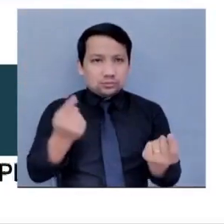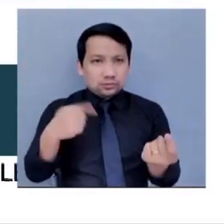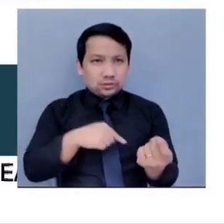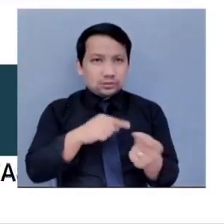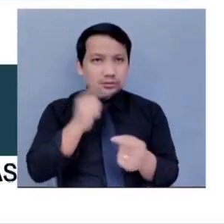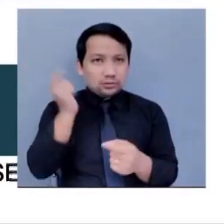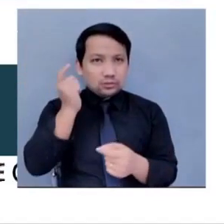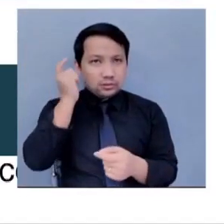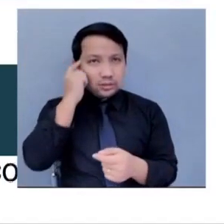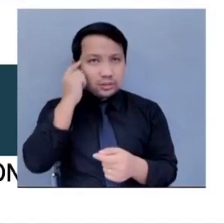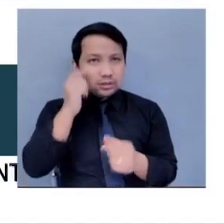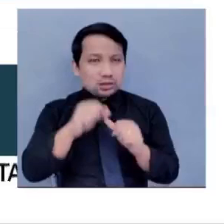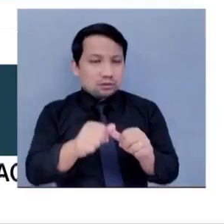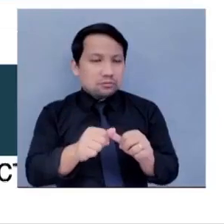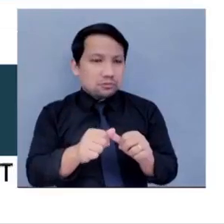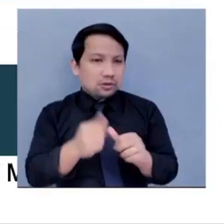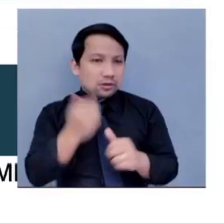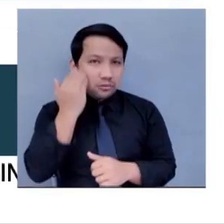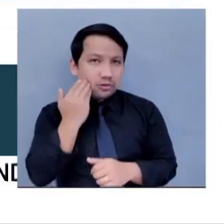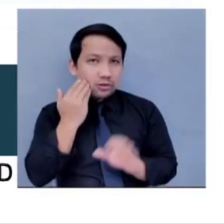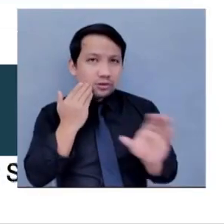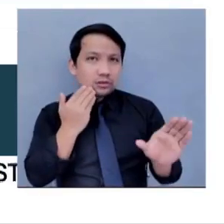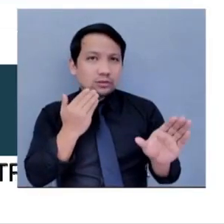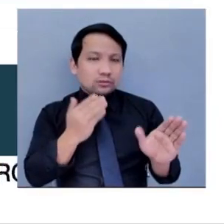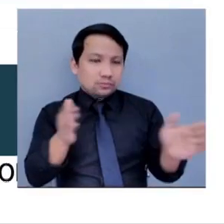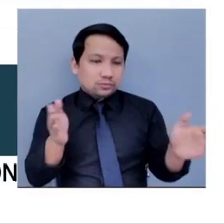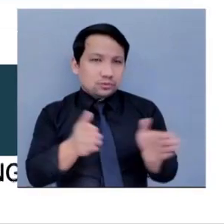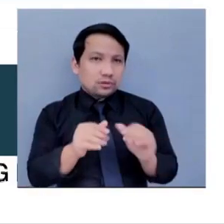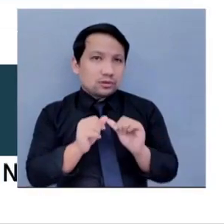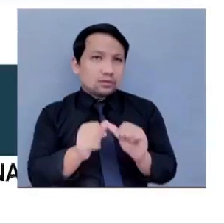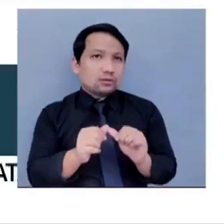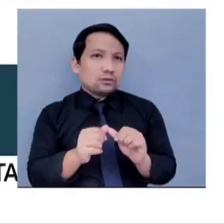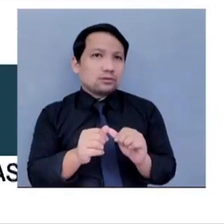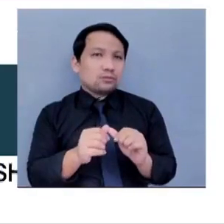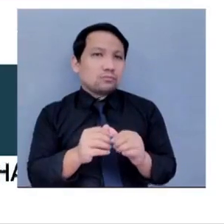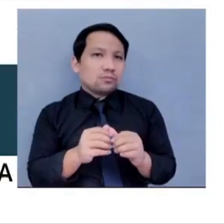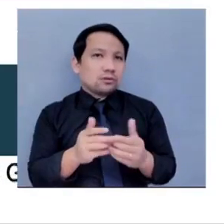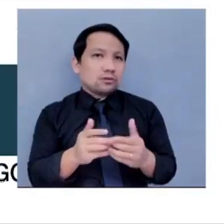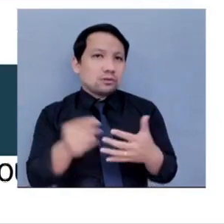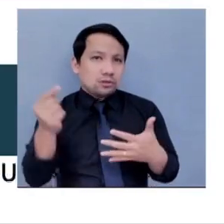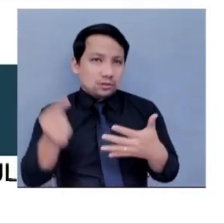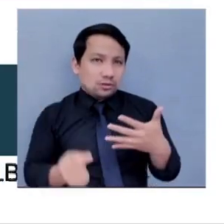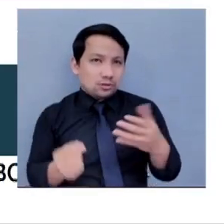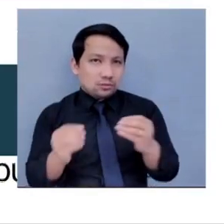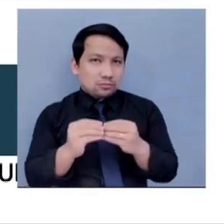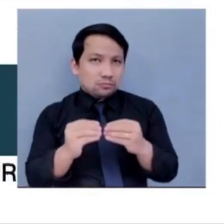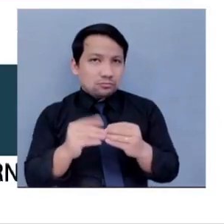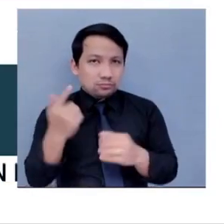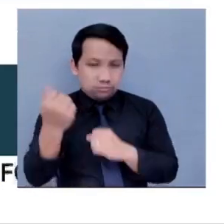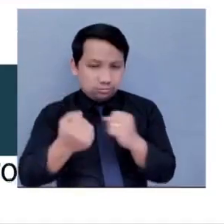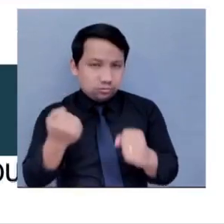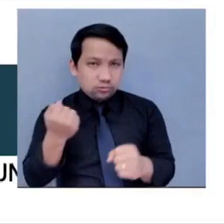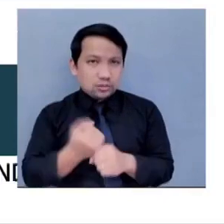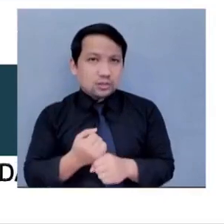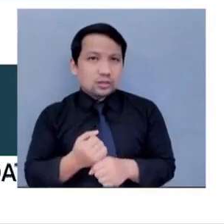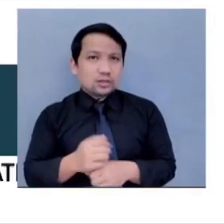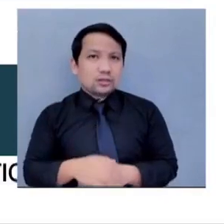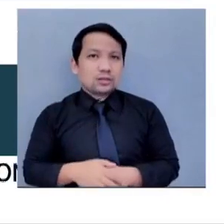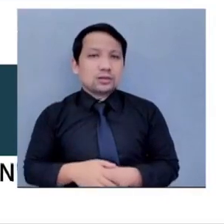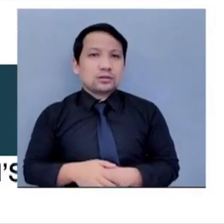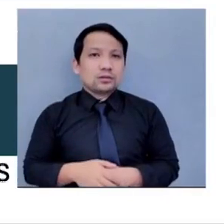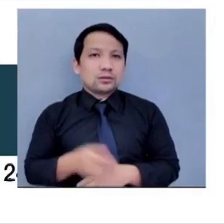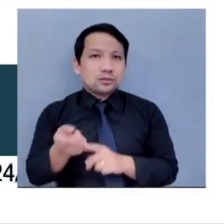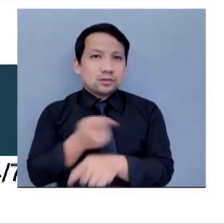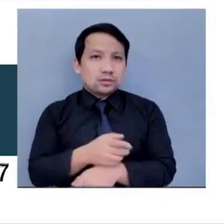trade deficit, accordingly, narrowed to the least in more than a year. Of course, it came from, before